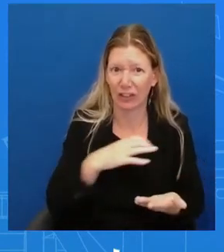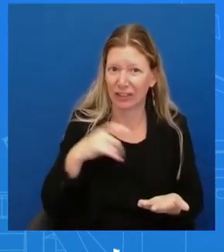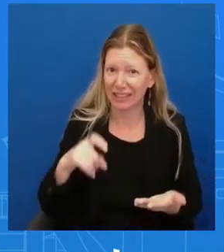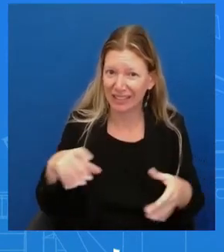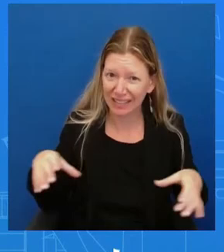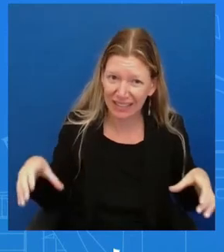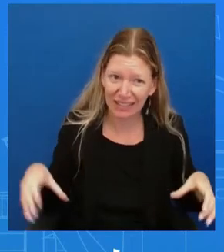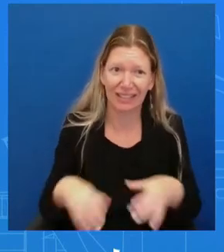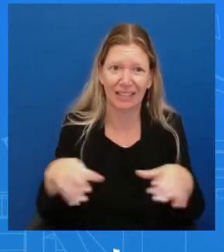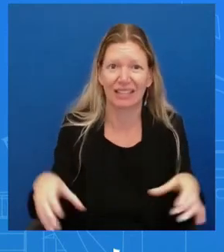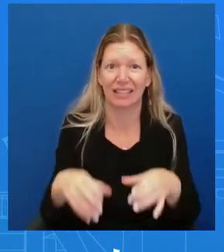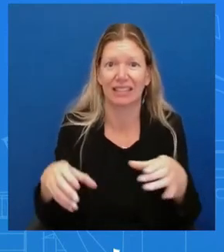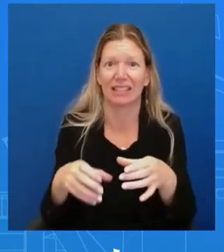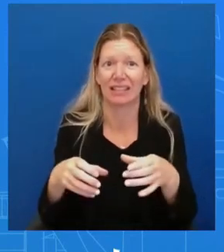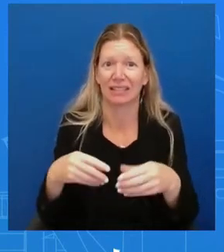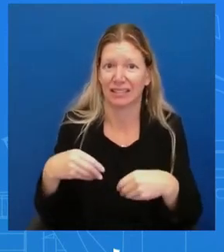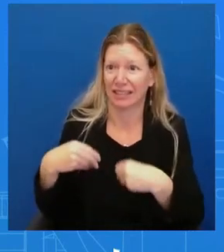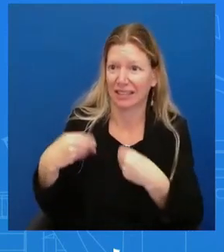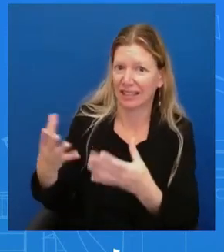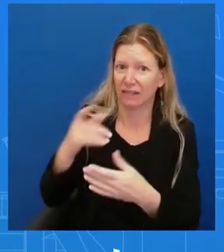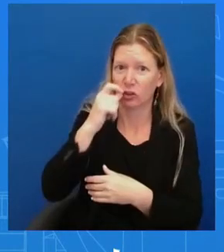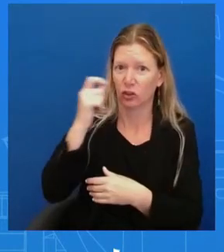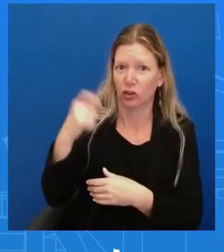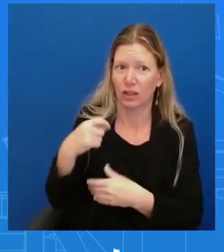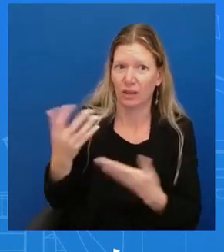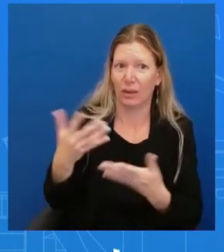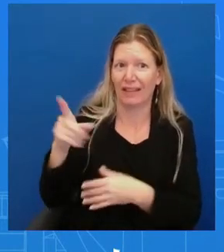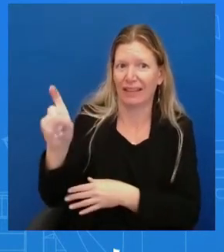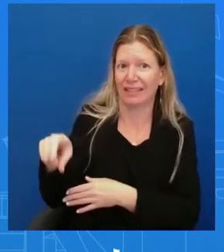what they need, the brave Ukrainians on the ground what they need.